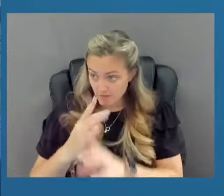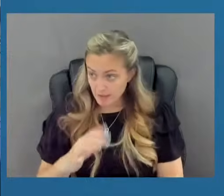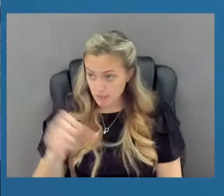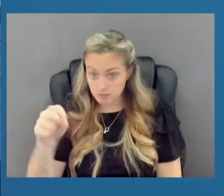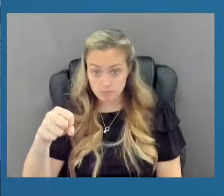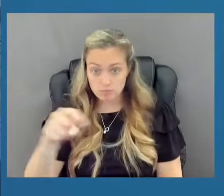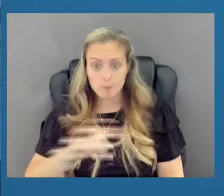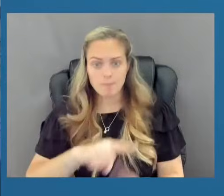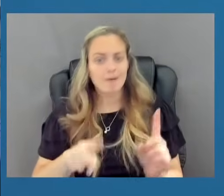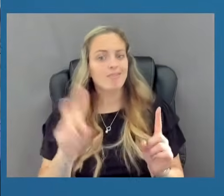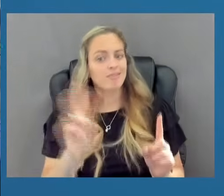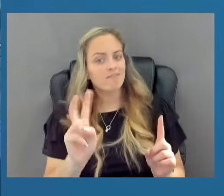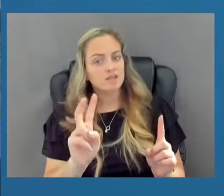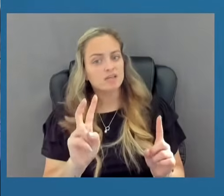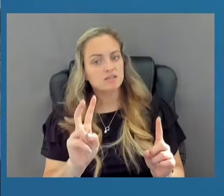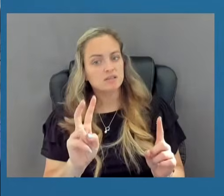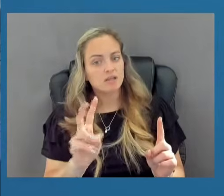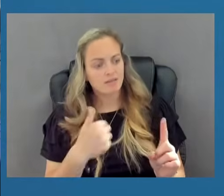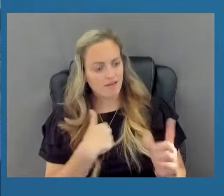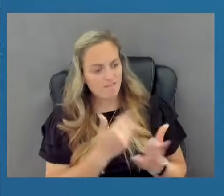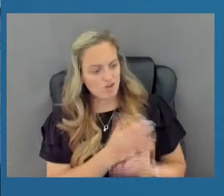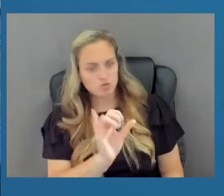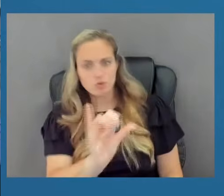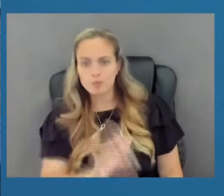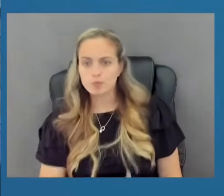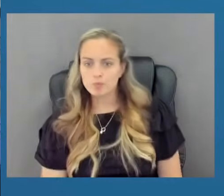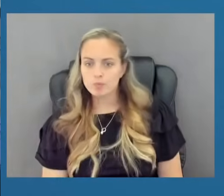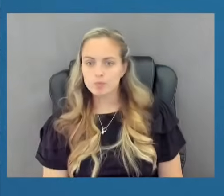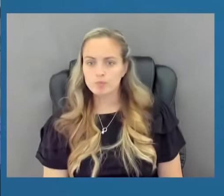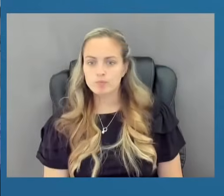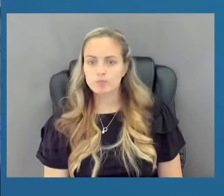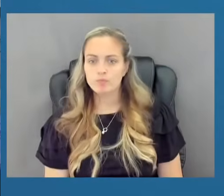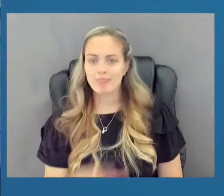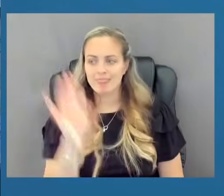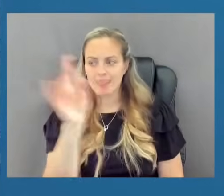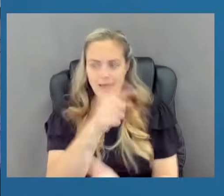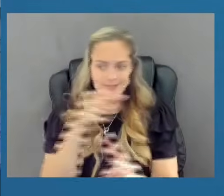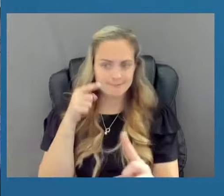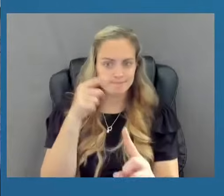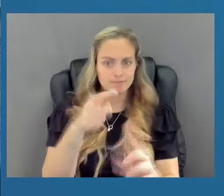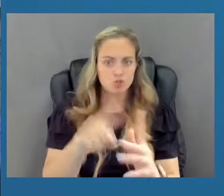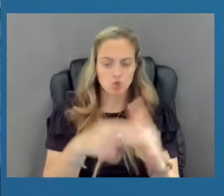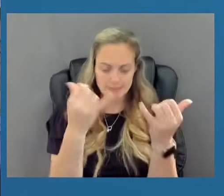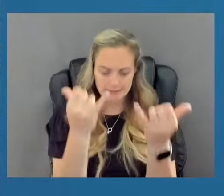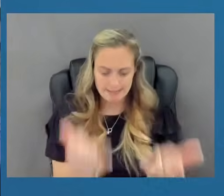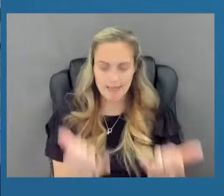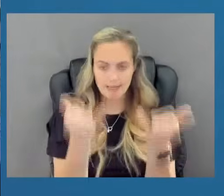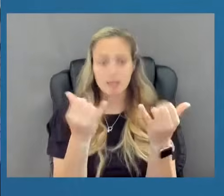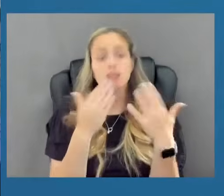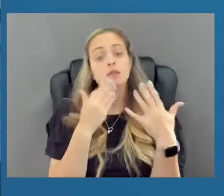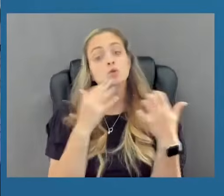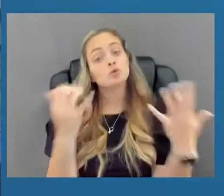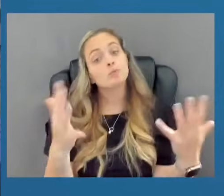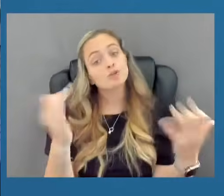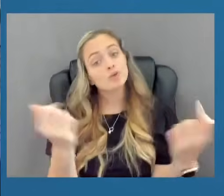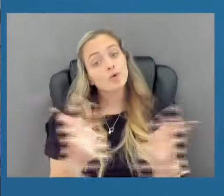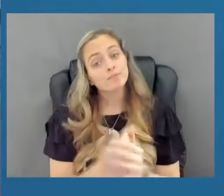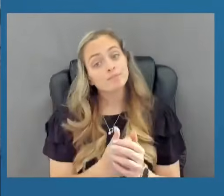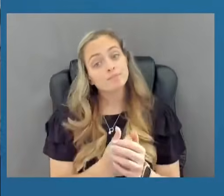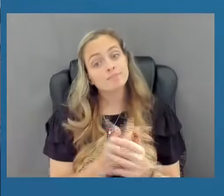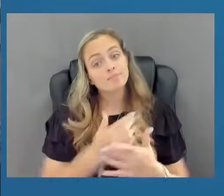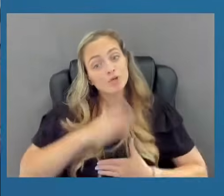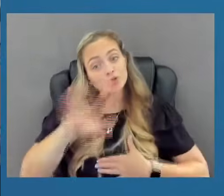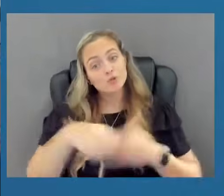that our victims have rights as well. That's what starts today. Thank you very much, everyone. Appreciate your support.